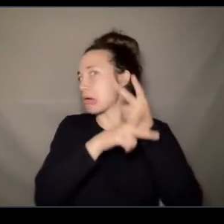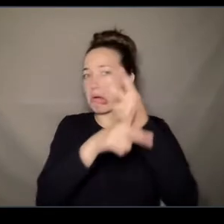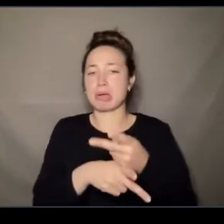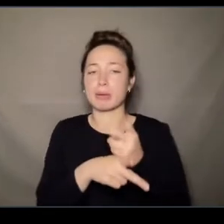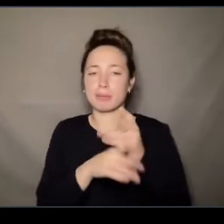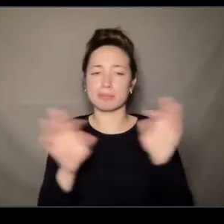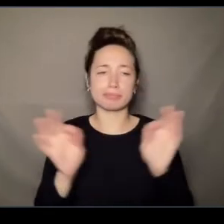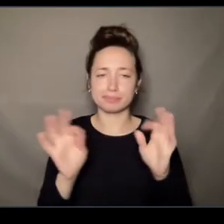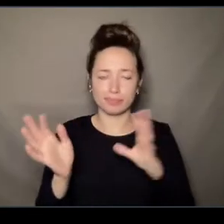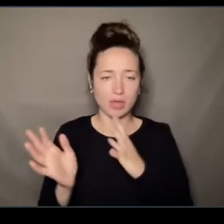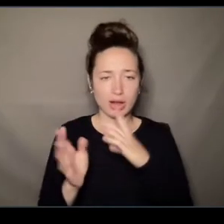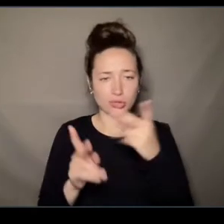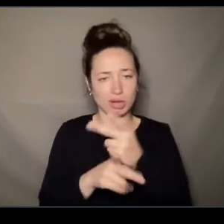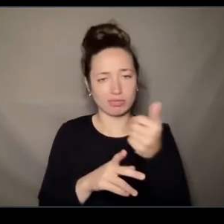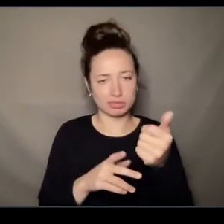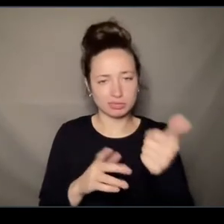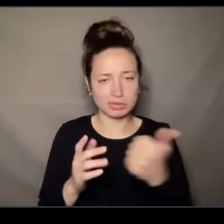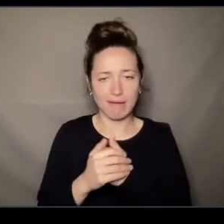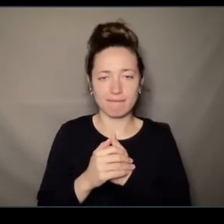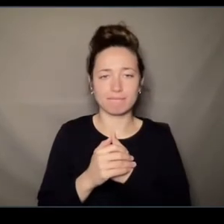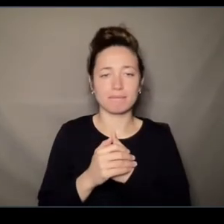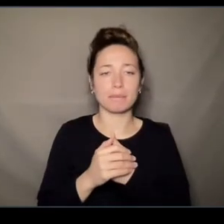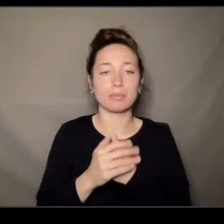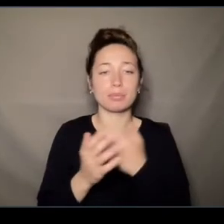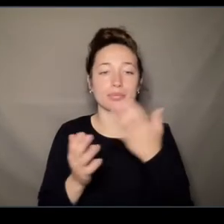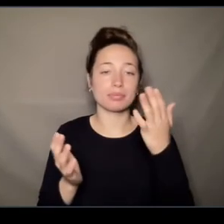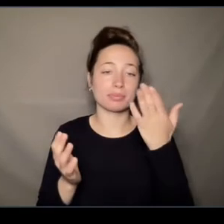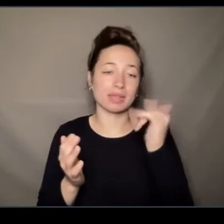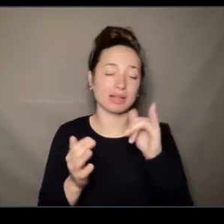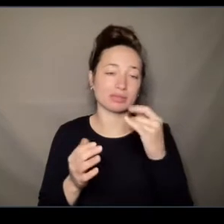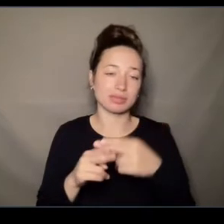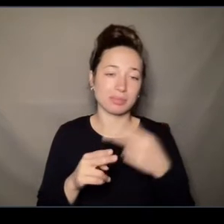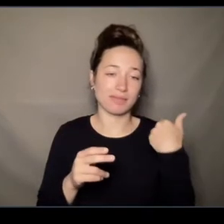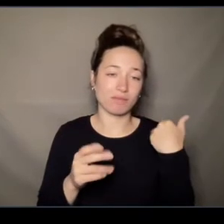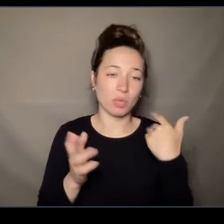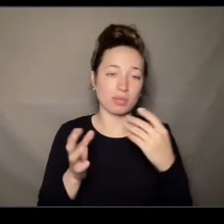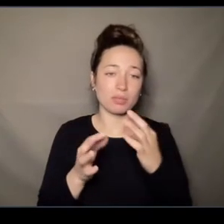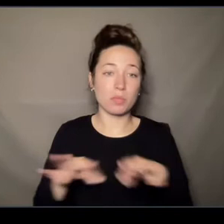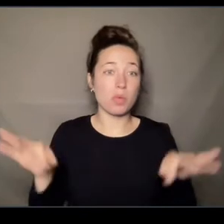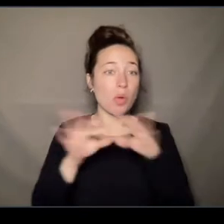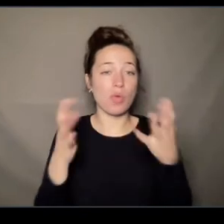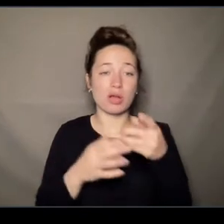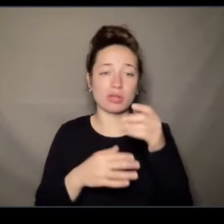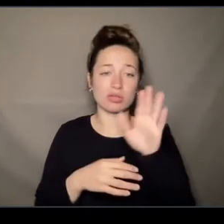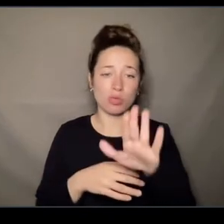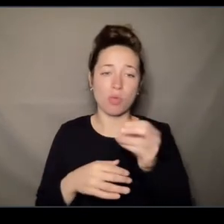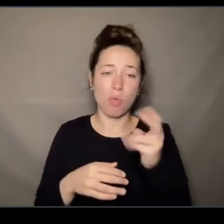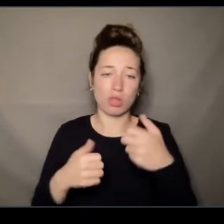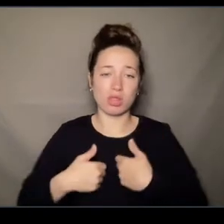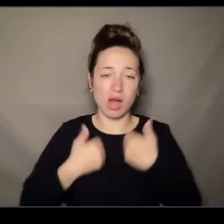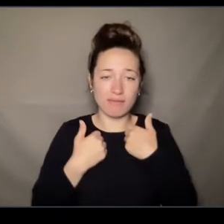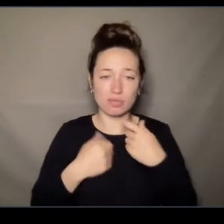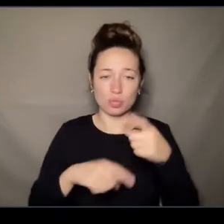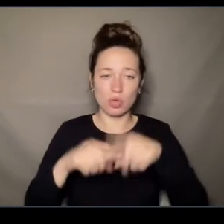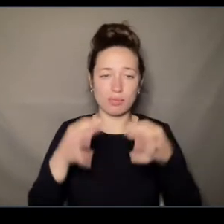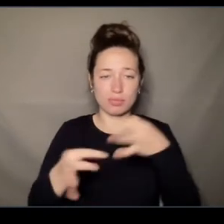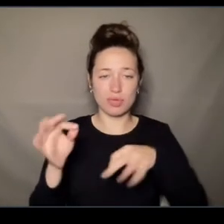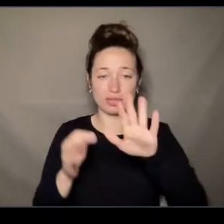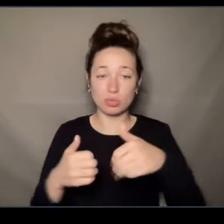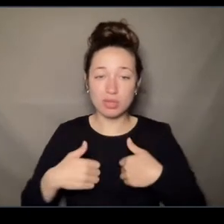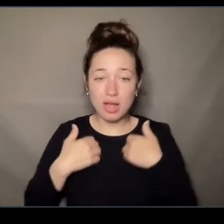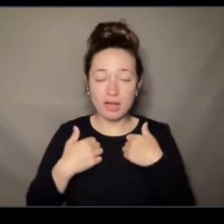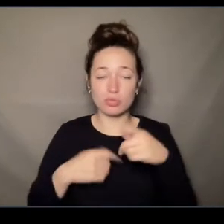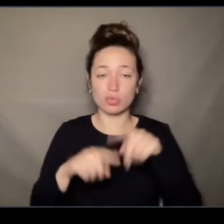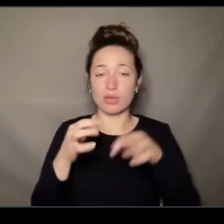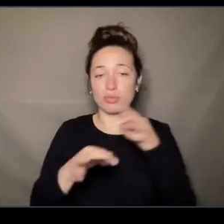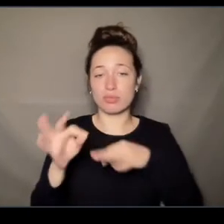you're not. You're taking care of yourself, because as you said before, the most important thing is to take care of your own life. You can't replace your life. You